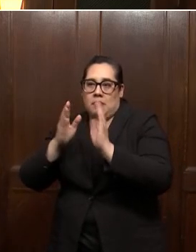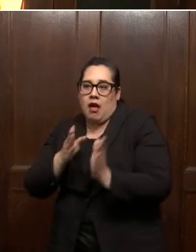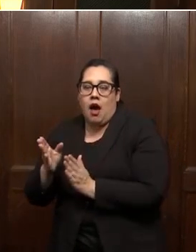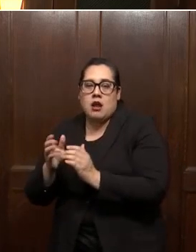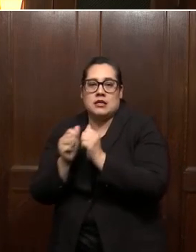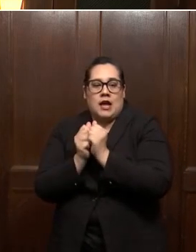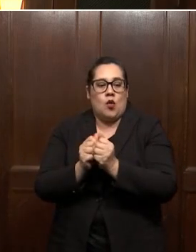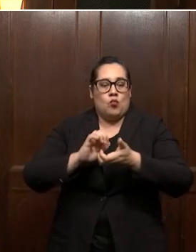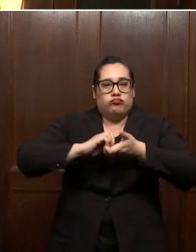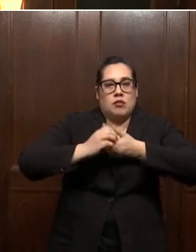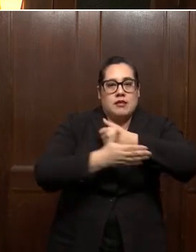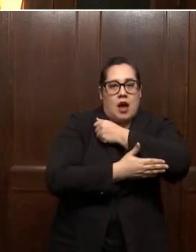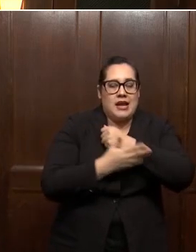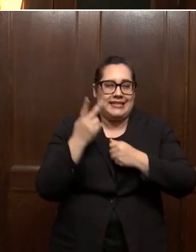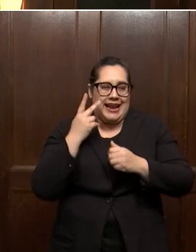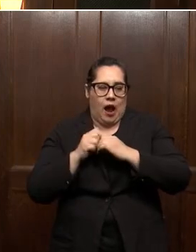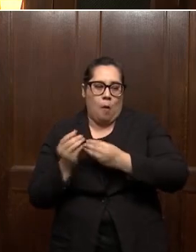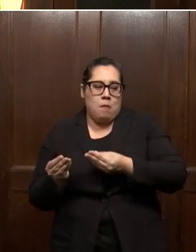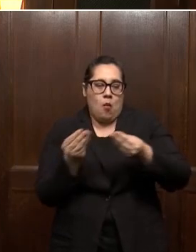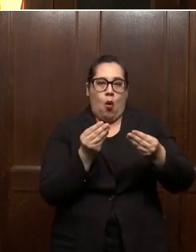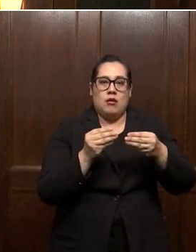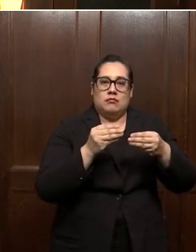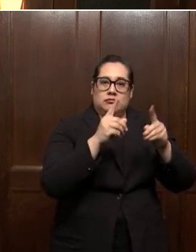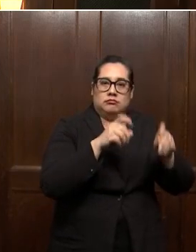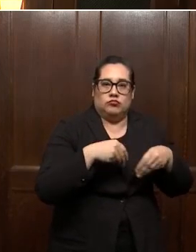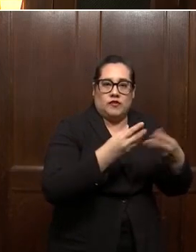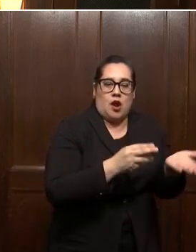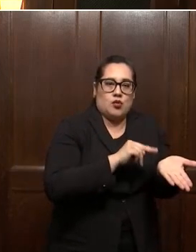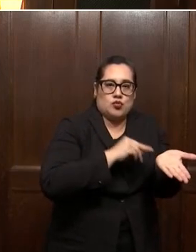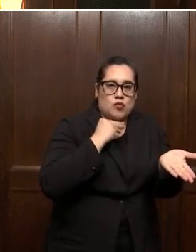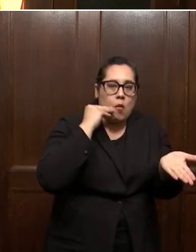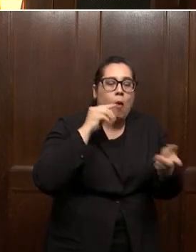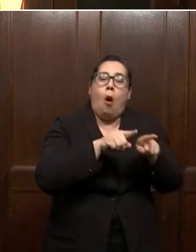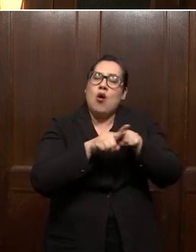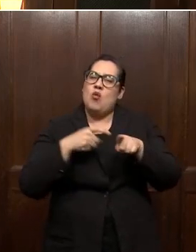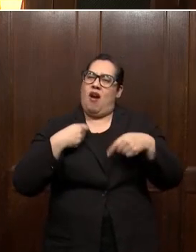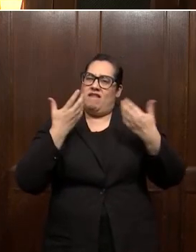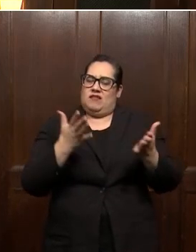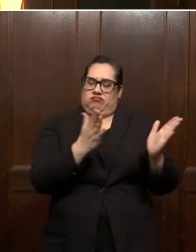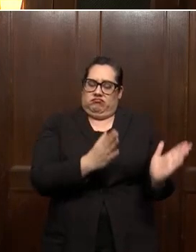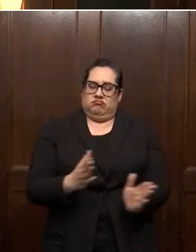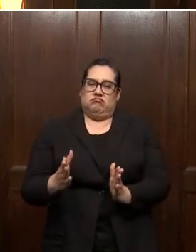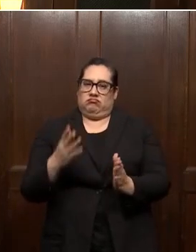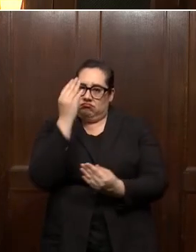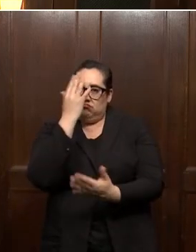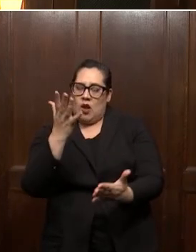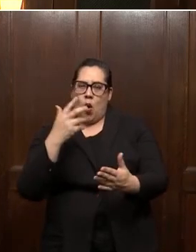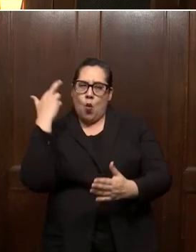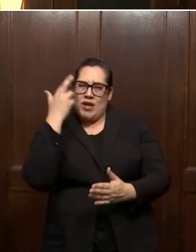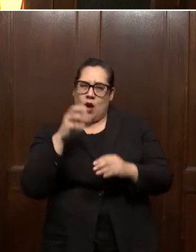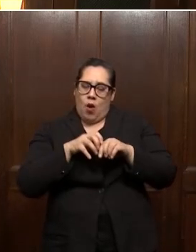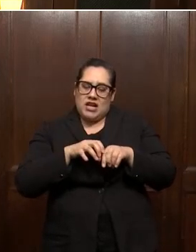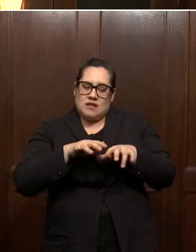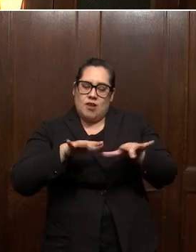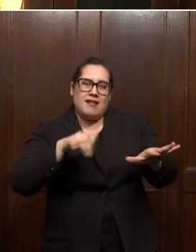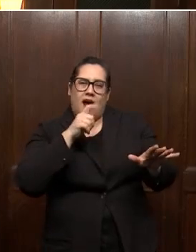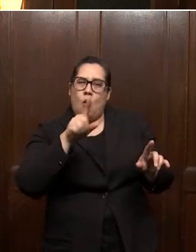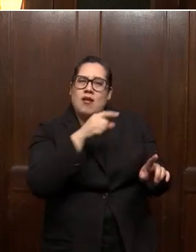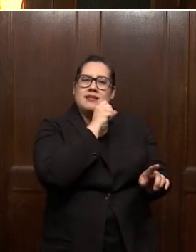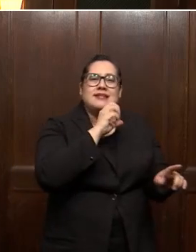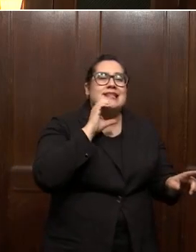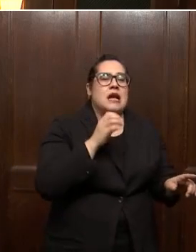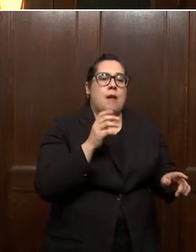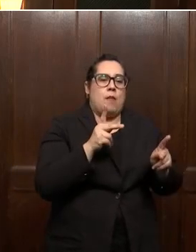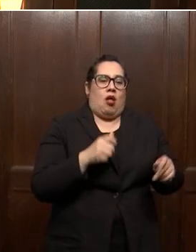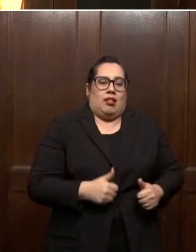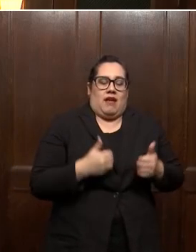and see how we can get more tests into our nursing homes. But it also lays something out. The reason why it's spreading is not just that there's seniors and people living